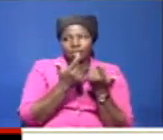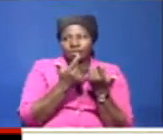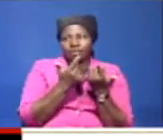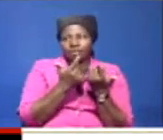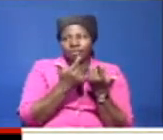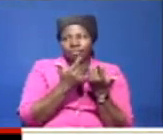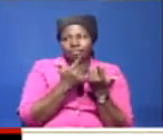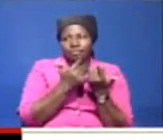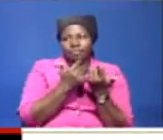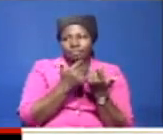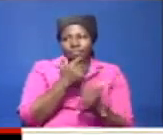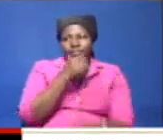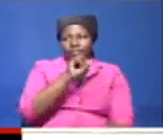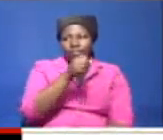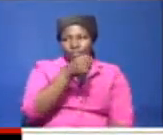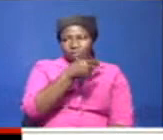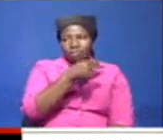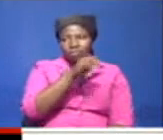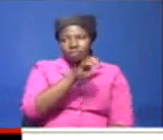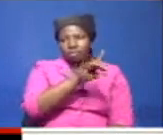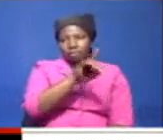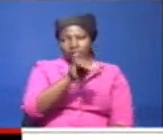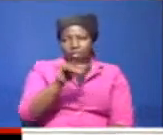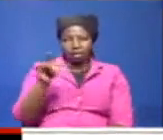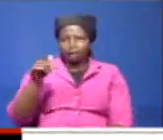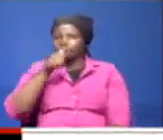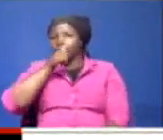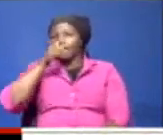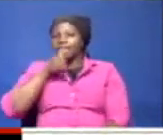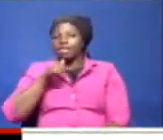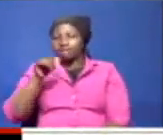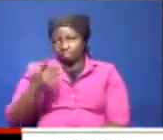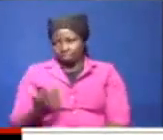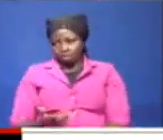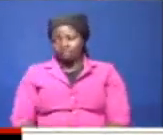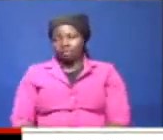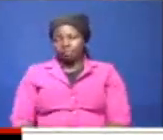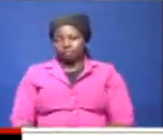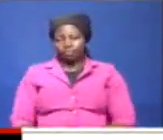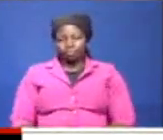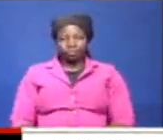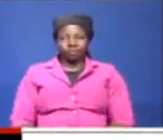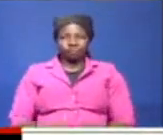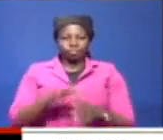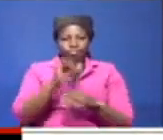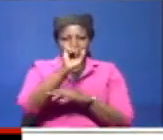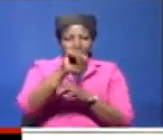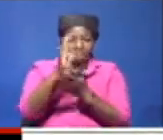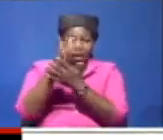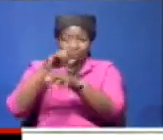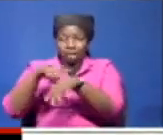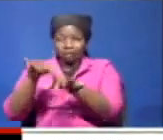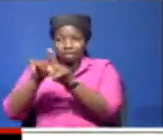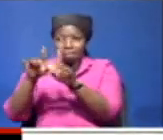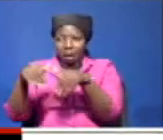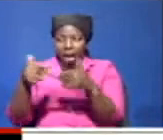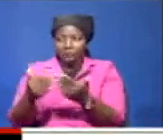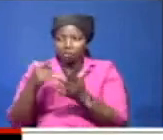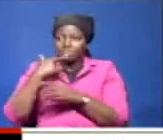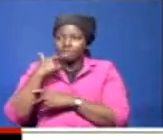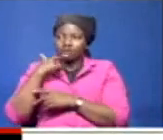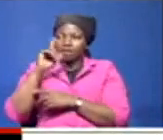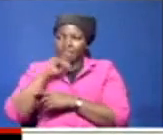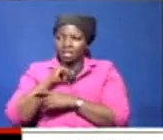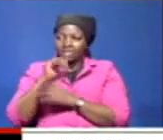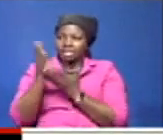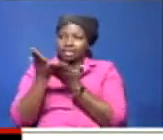Shaddaridis. The privateer. The privateer. Yes. Sometimes, like we were mentioning at the service park,